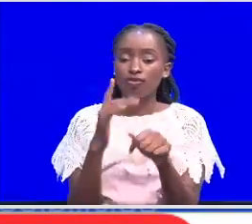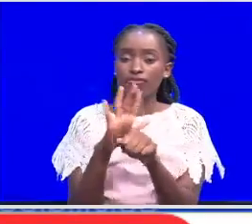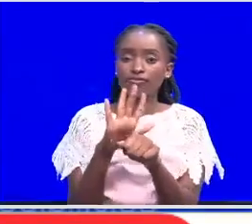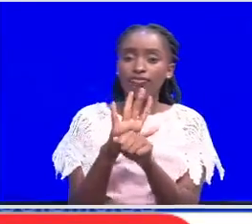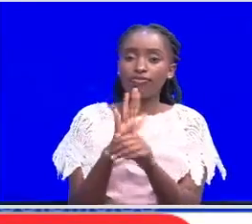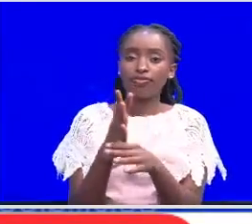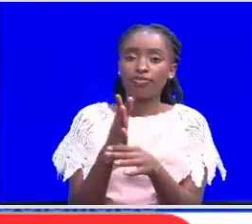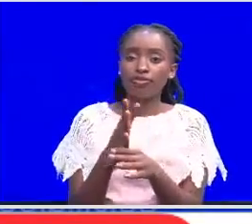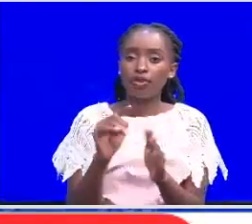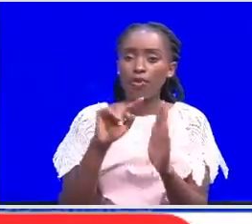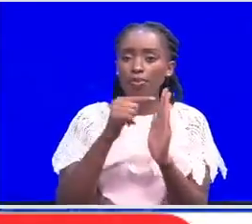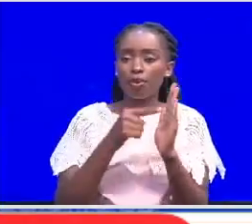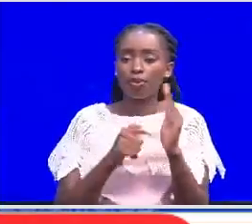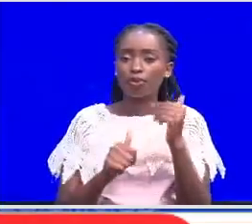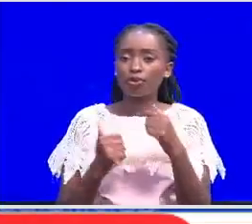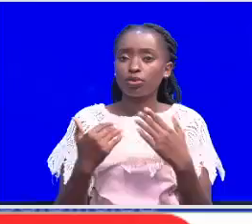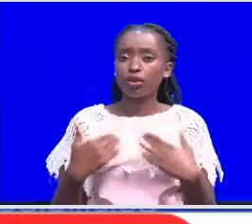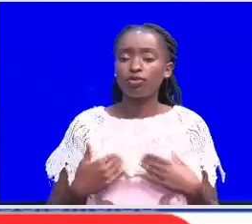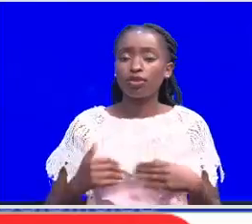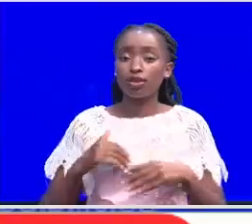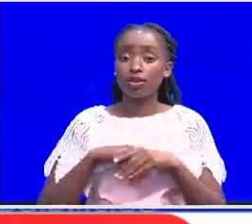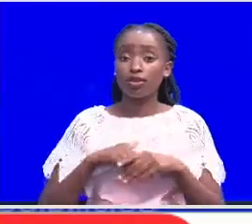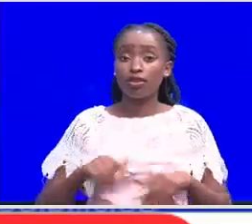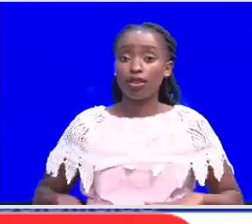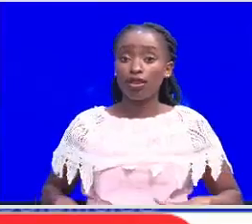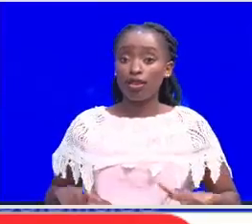difference in the lives of many people.